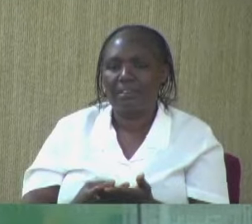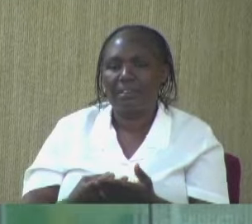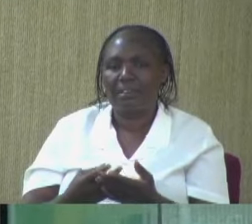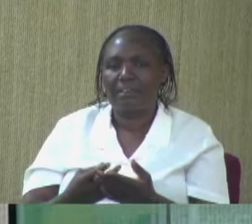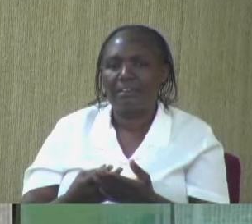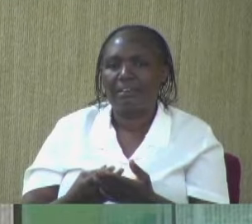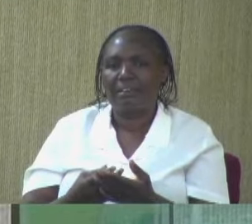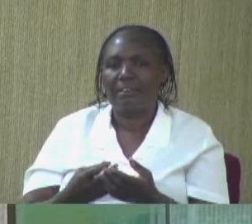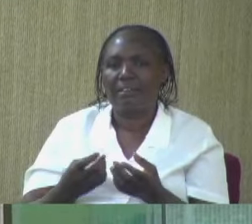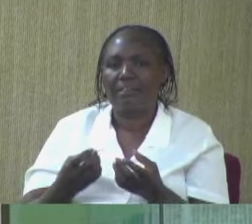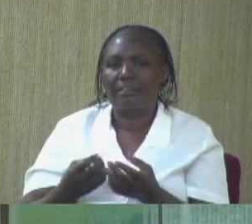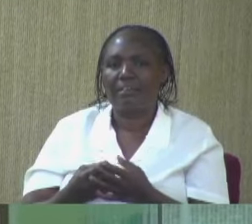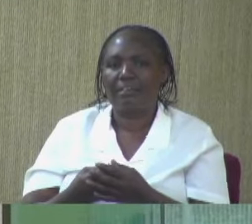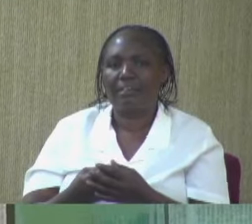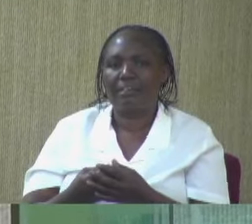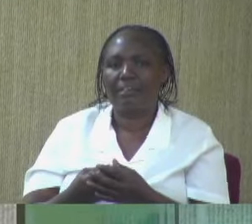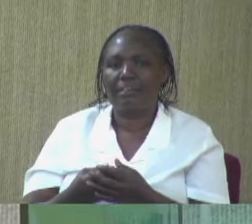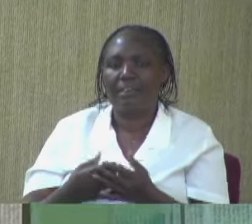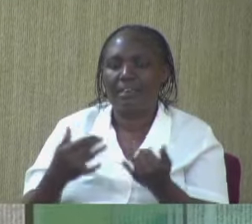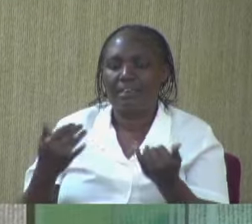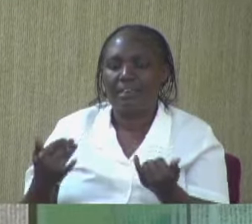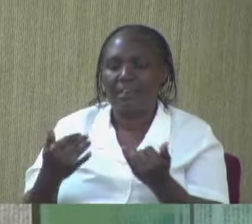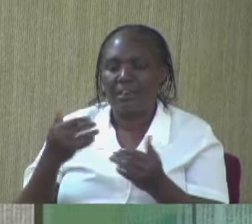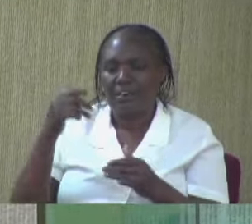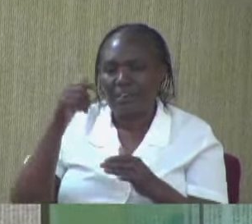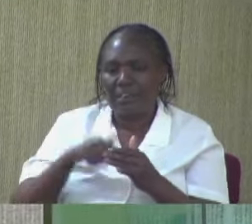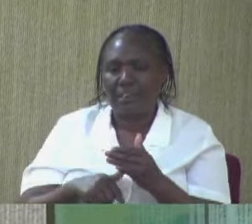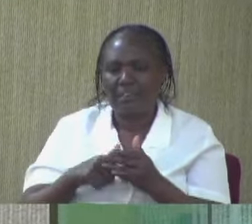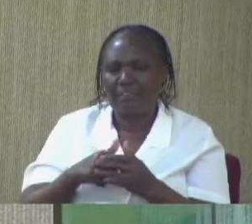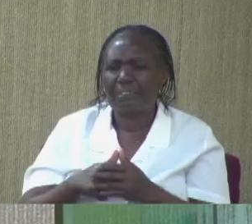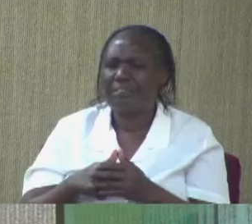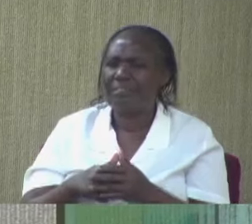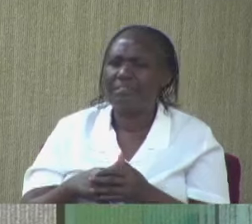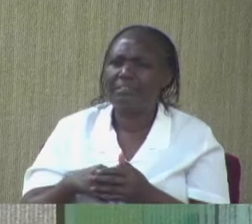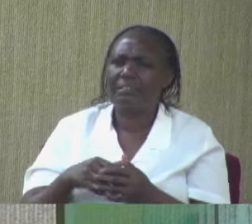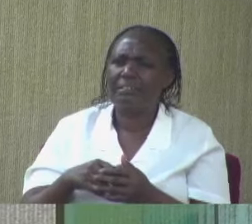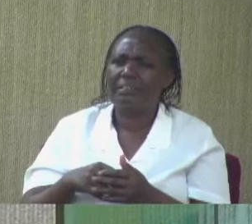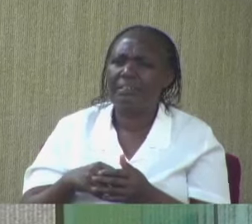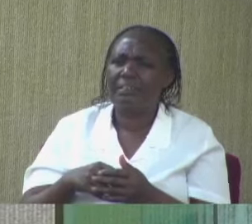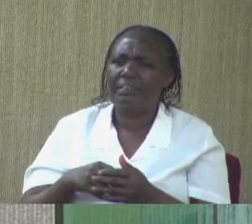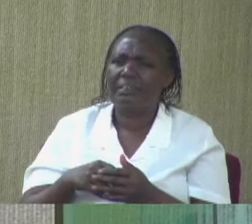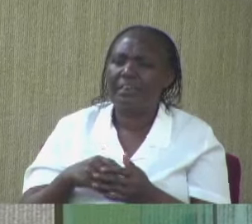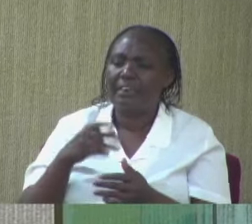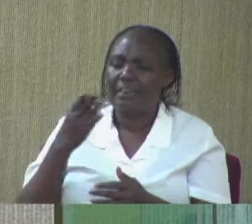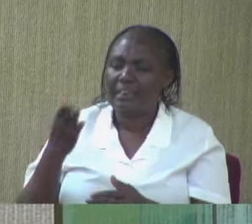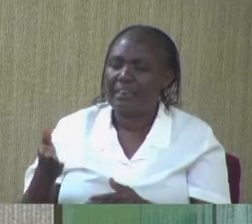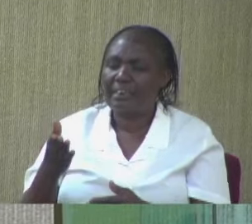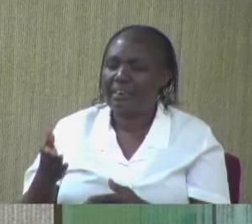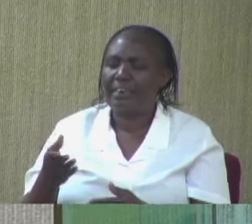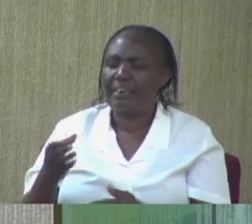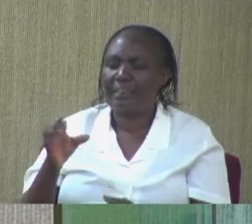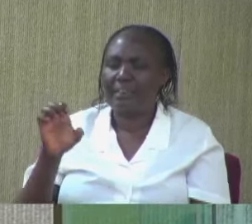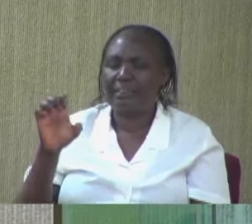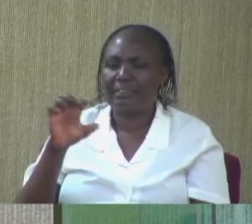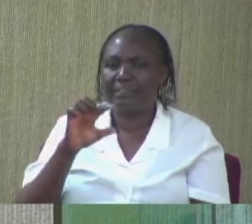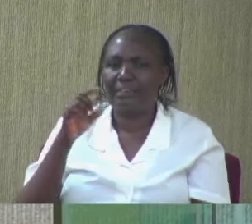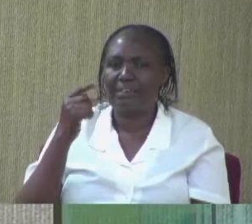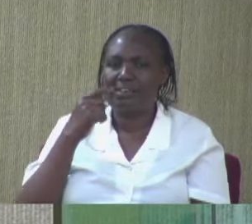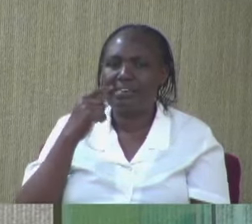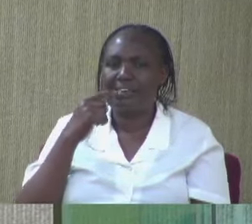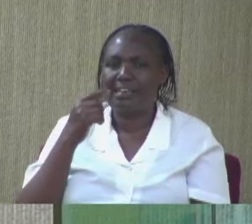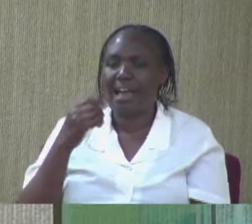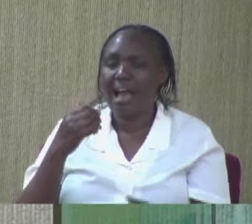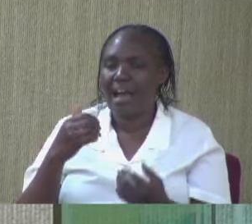attended a funeral. "And then in that funeral, she had a vision." Again, she never used to have those visions in private, in